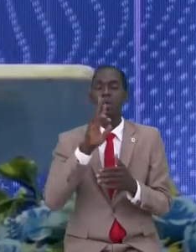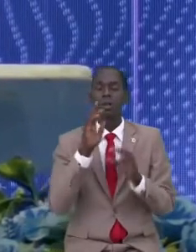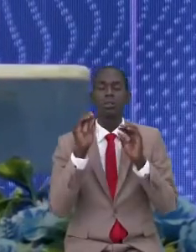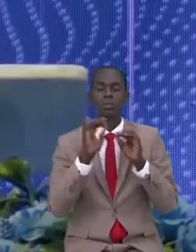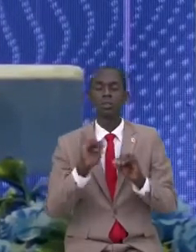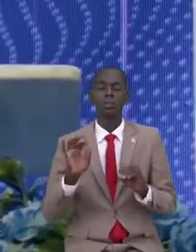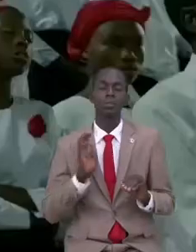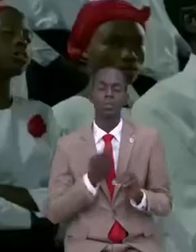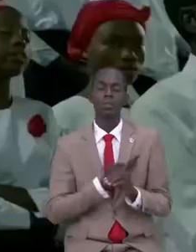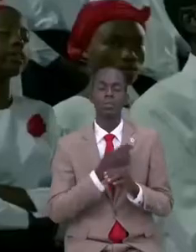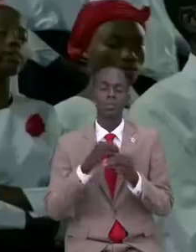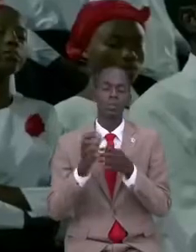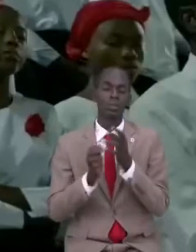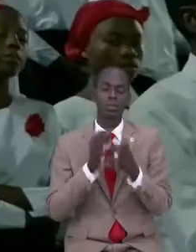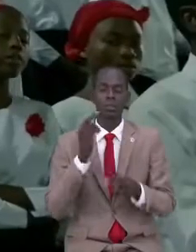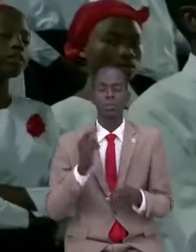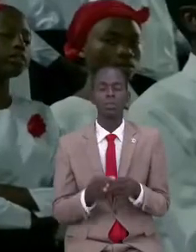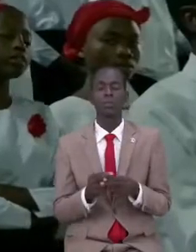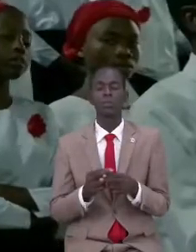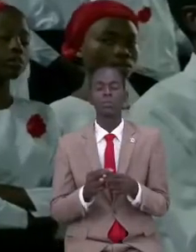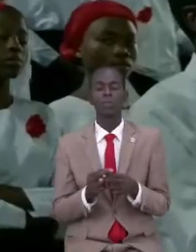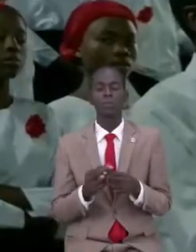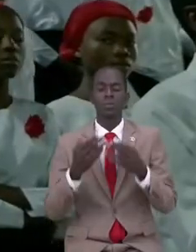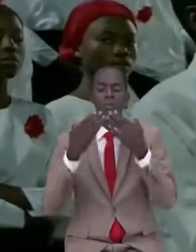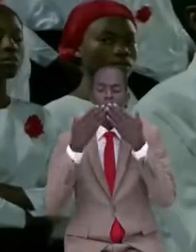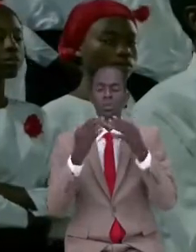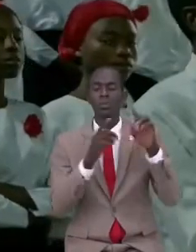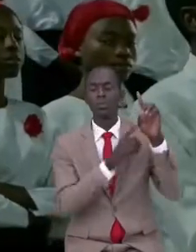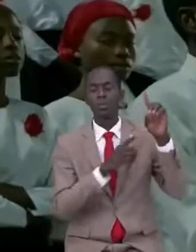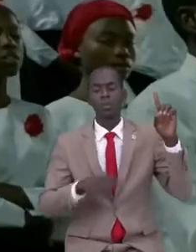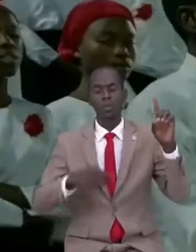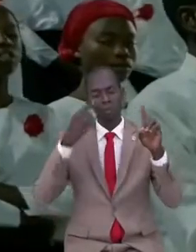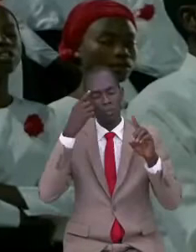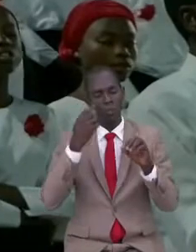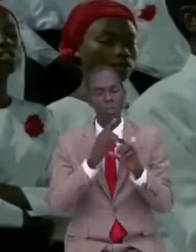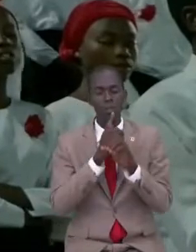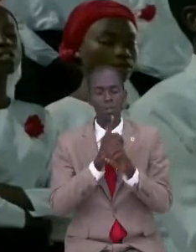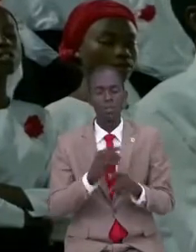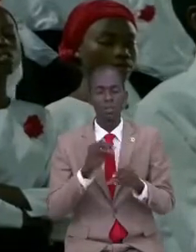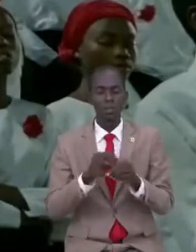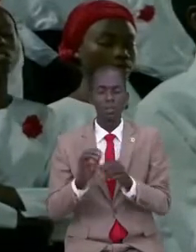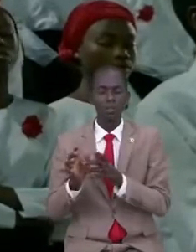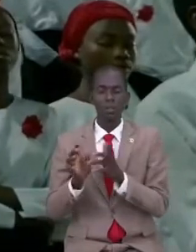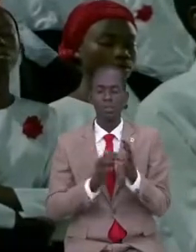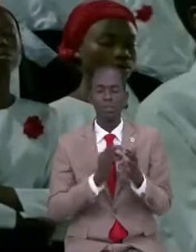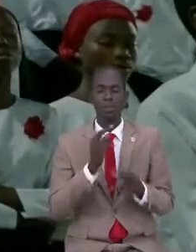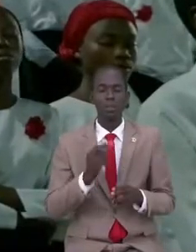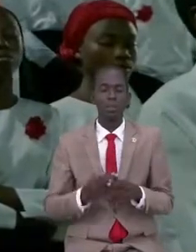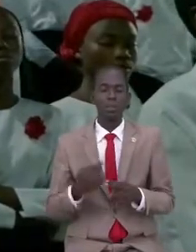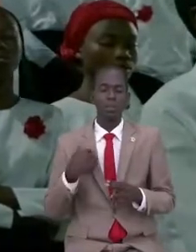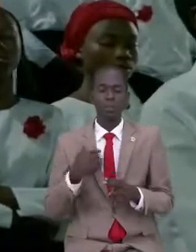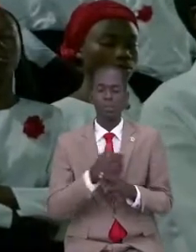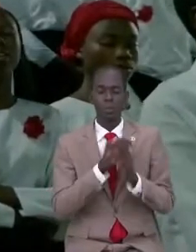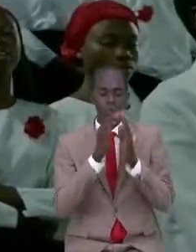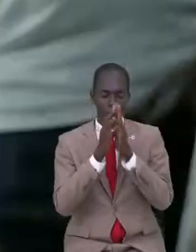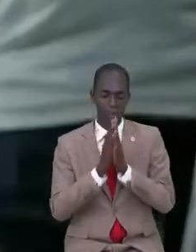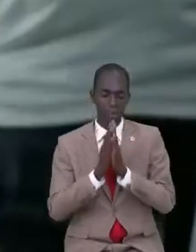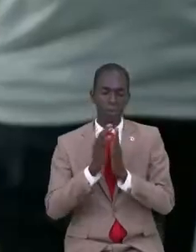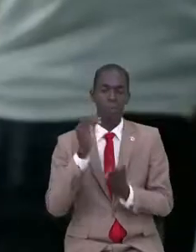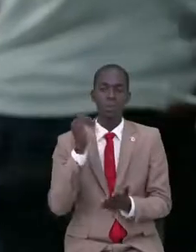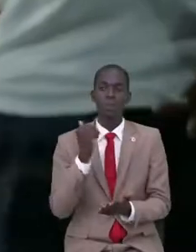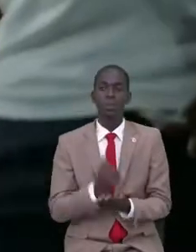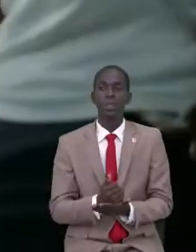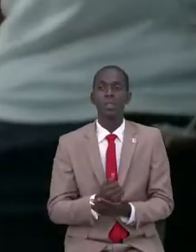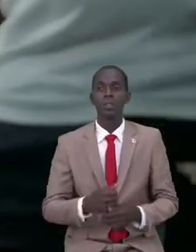in Jesus' name. Thank you, Lord, for the answer. In Jesus' name we pray.